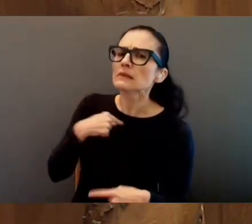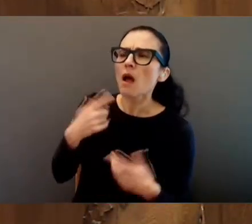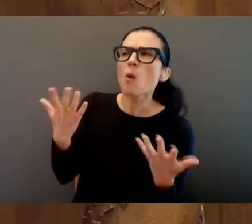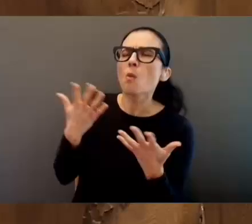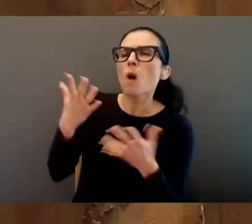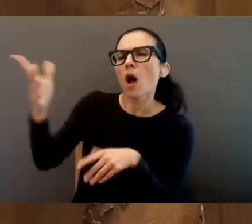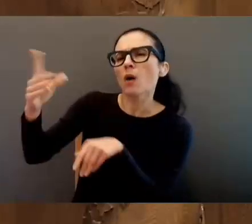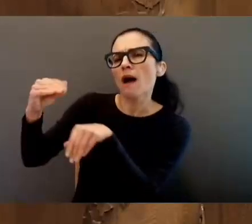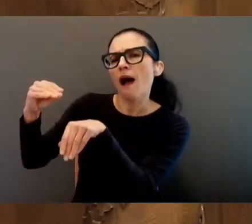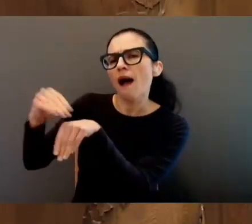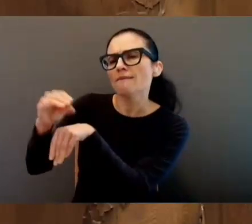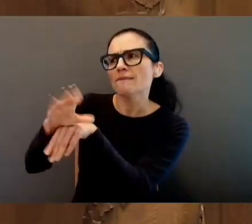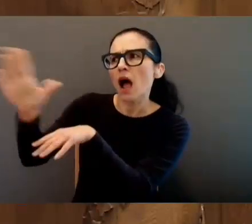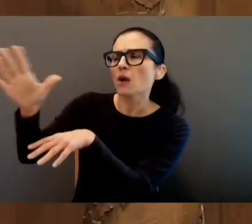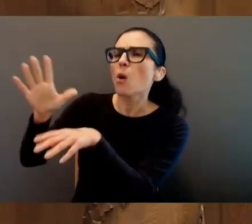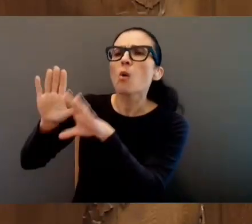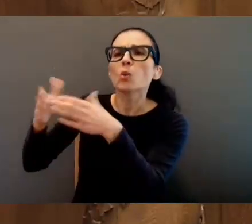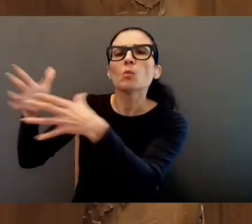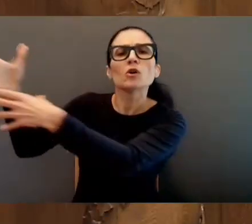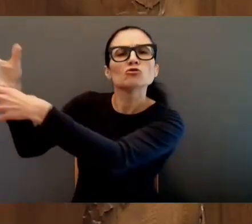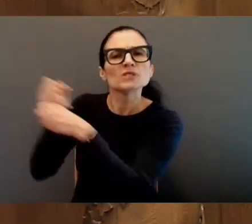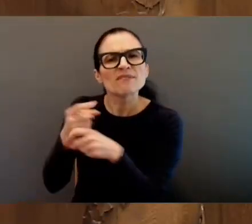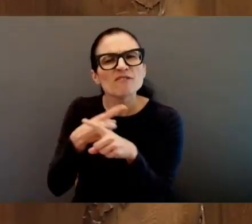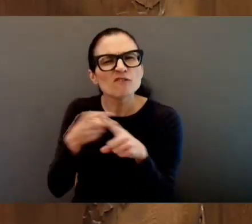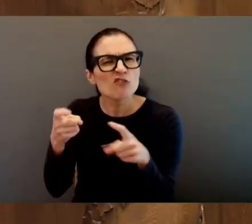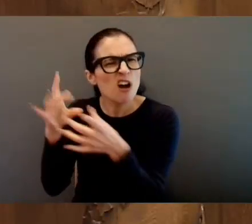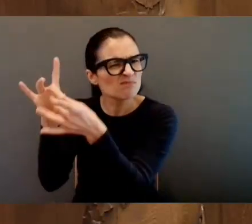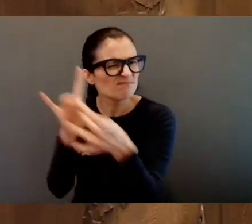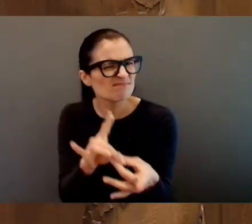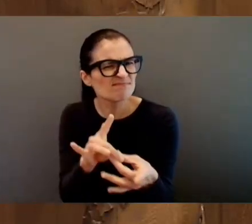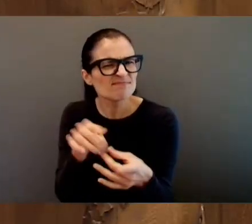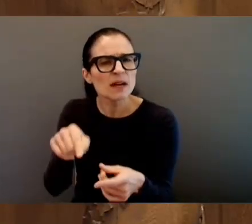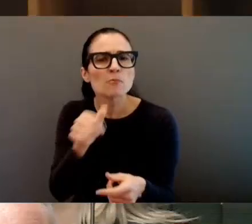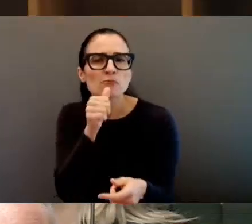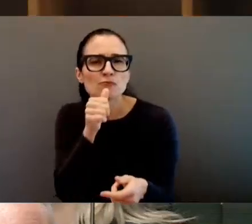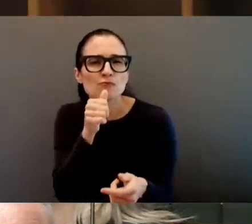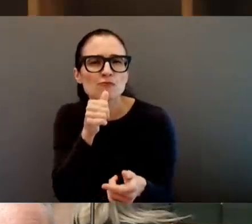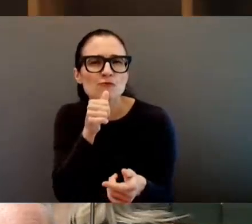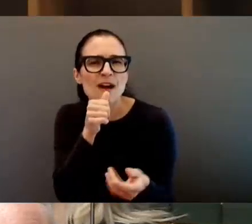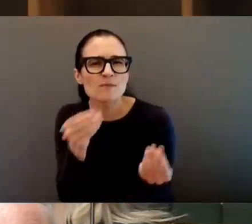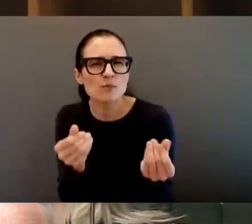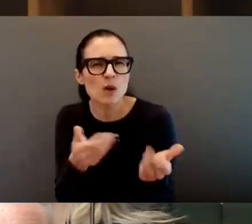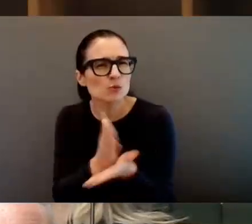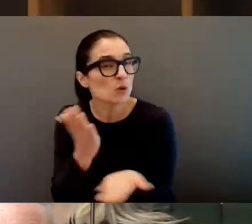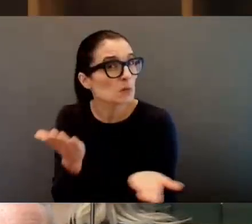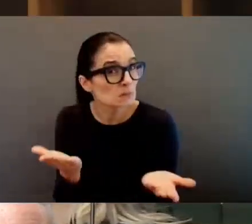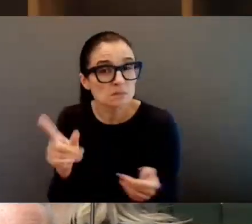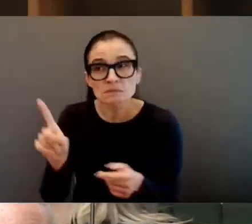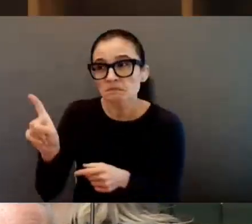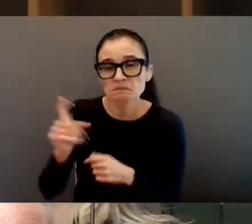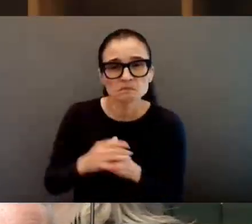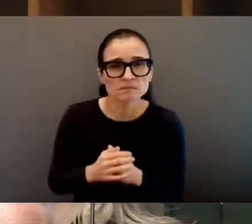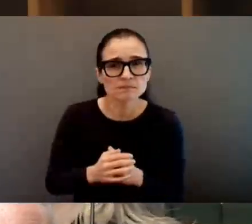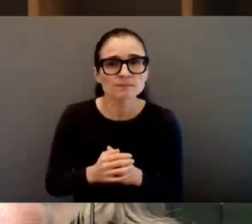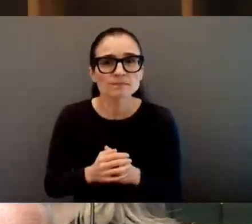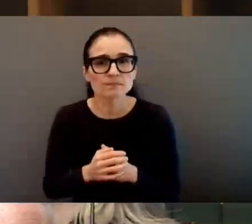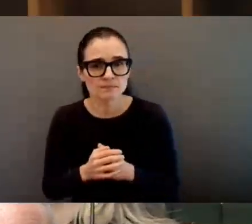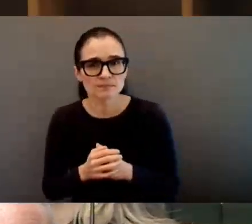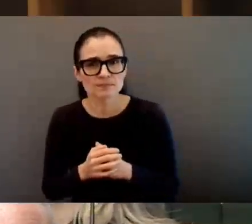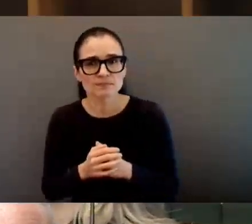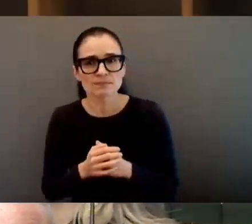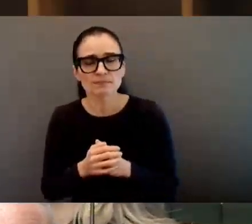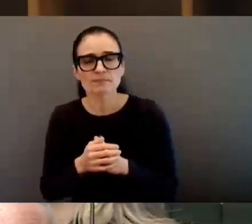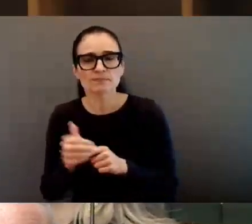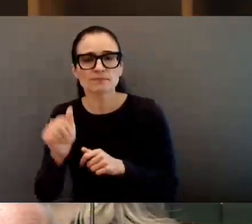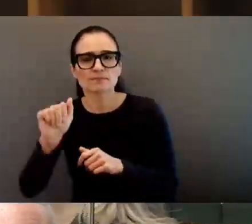Attorney General. Thank you, Mr. Speaker. I have to confess it's a strange request, given that all of our legal documents and our arguments are on the public record and filed